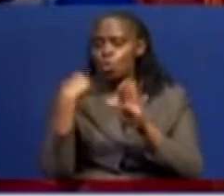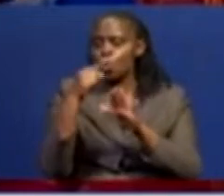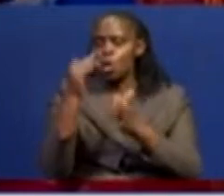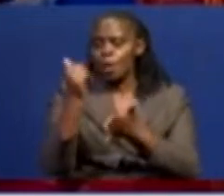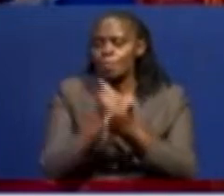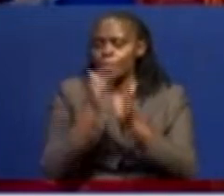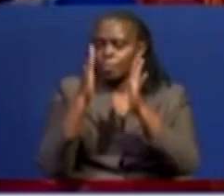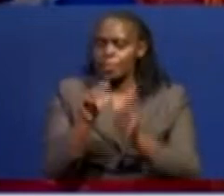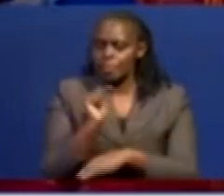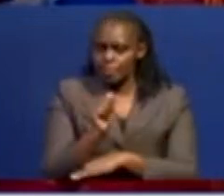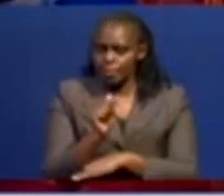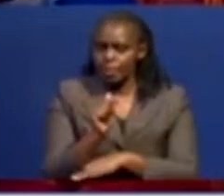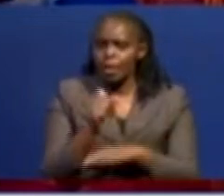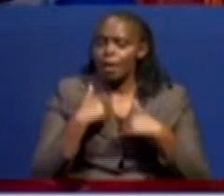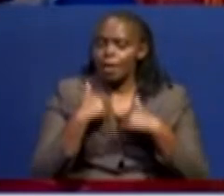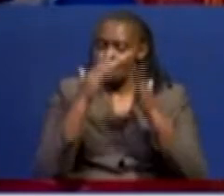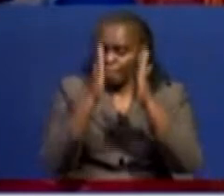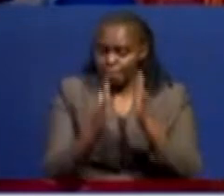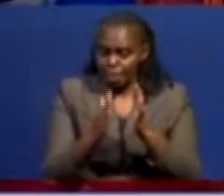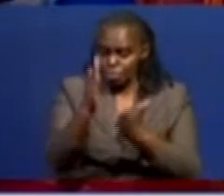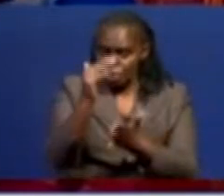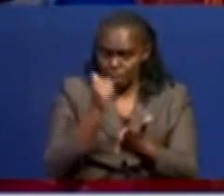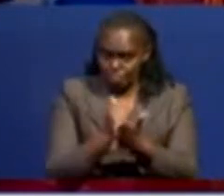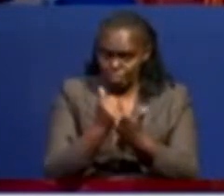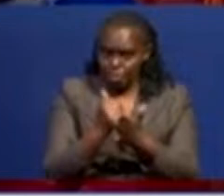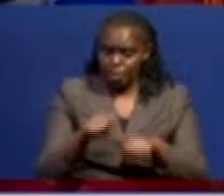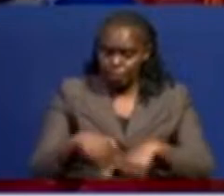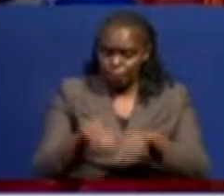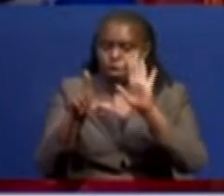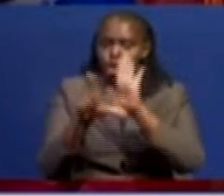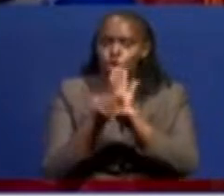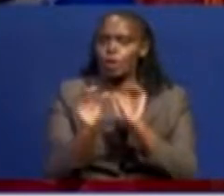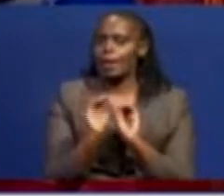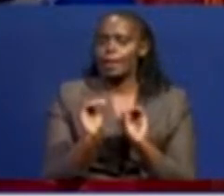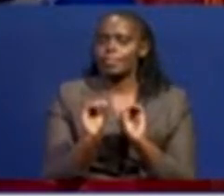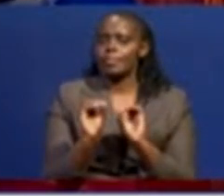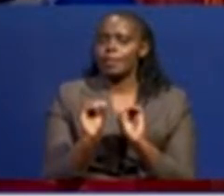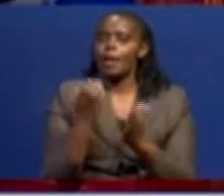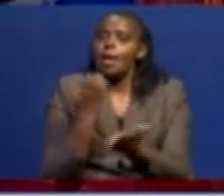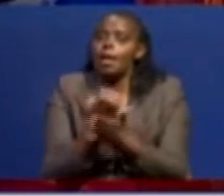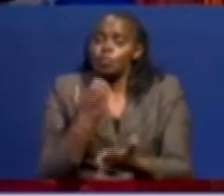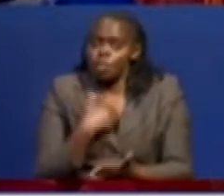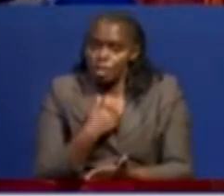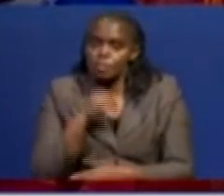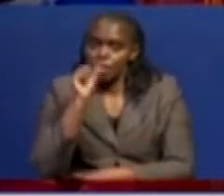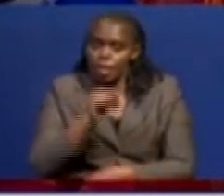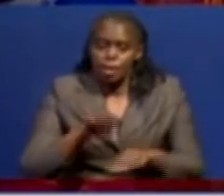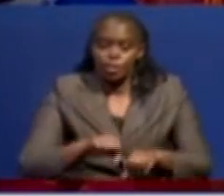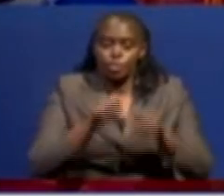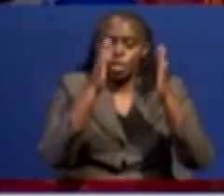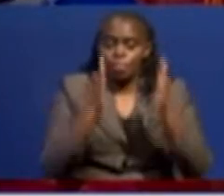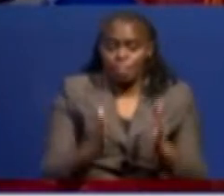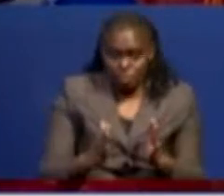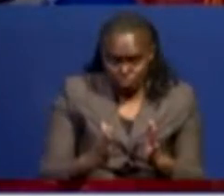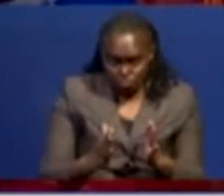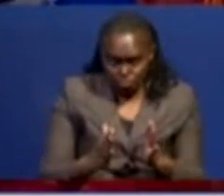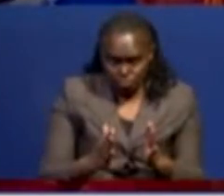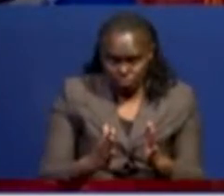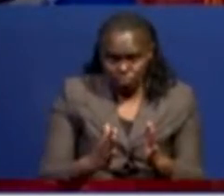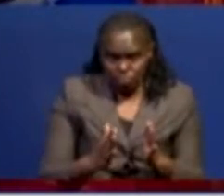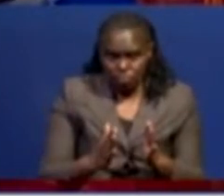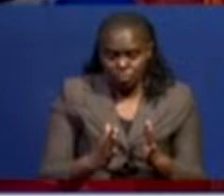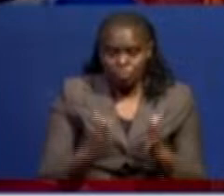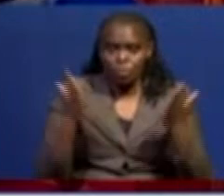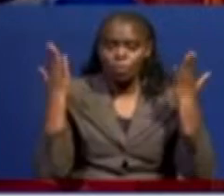has appointed that person? There is one. Yes. Do you have evidence before this assembly? The